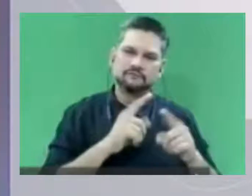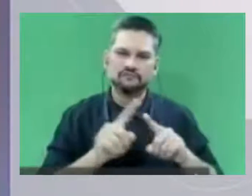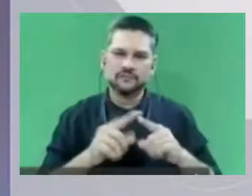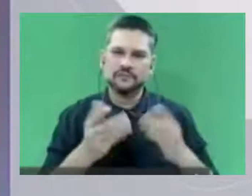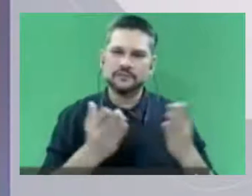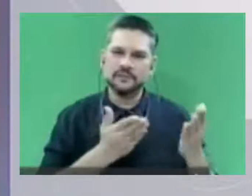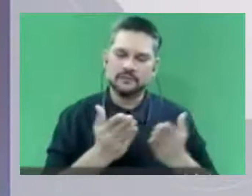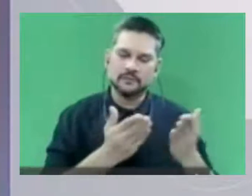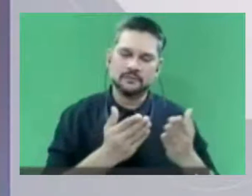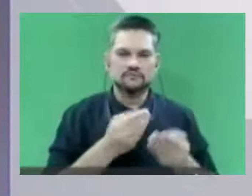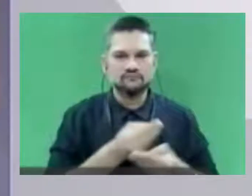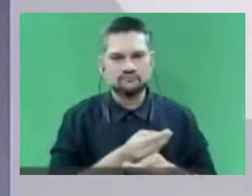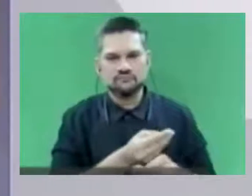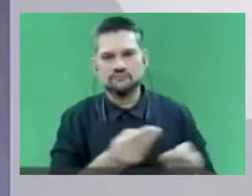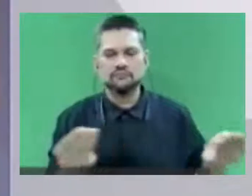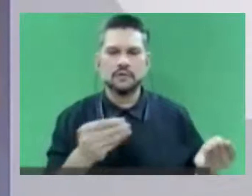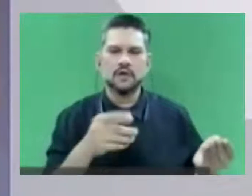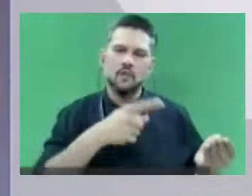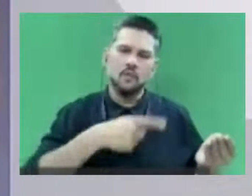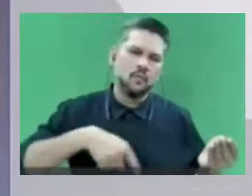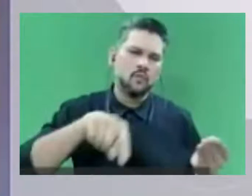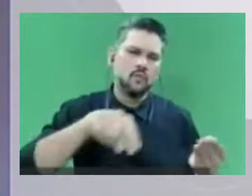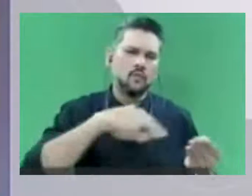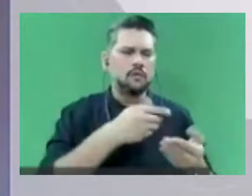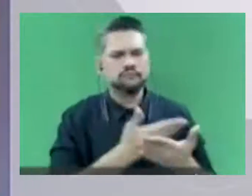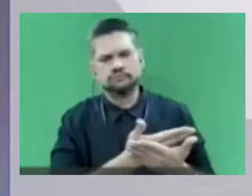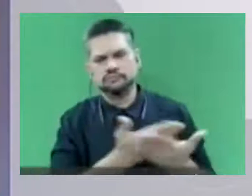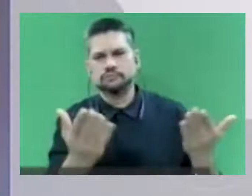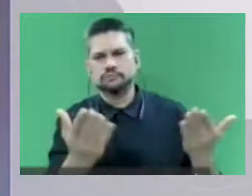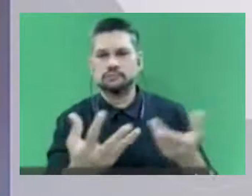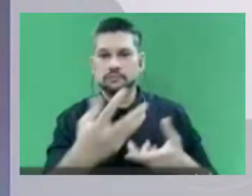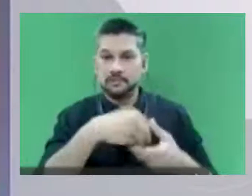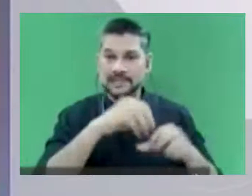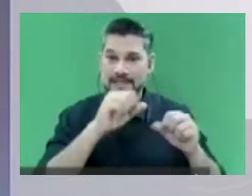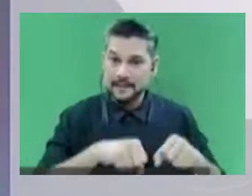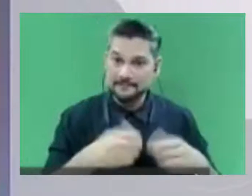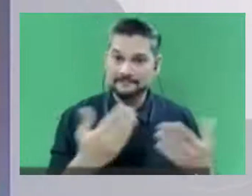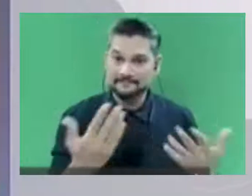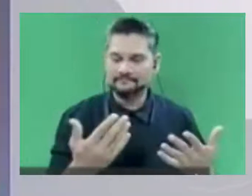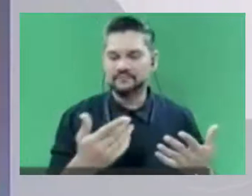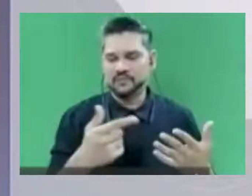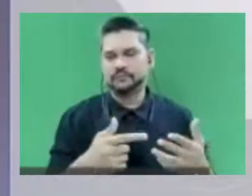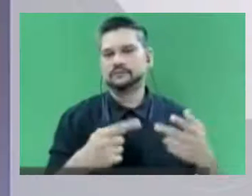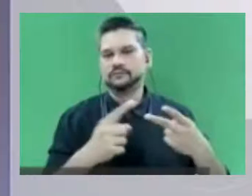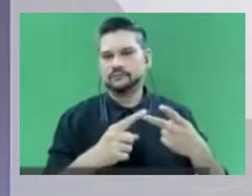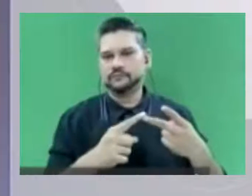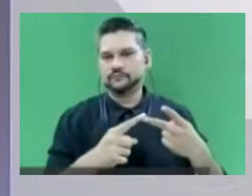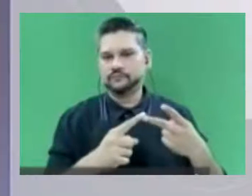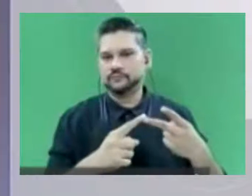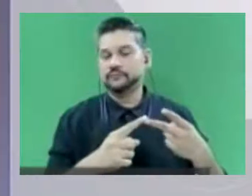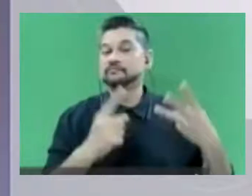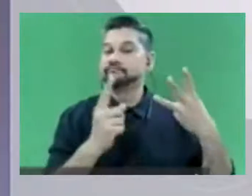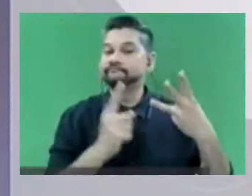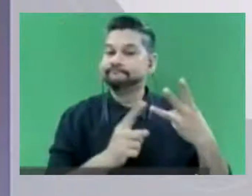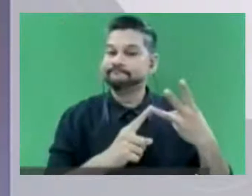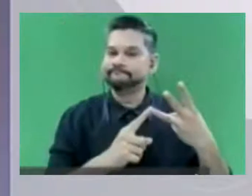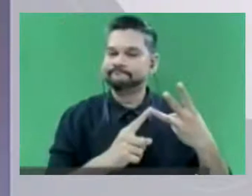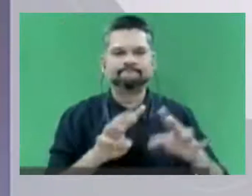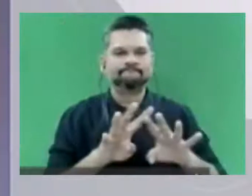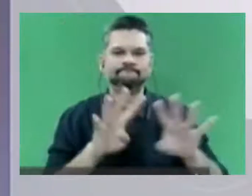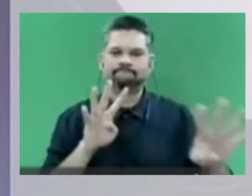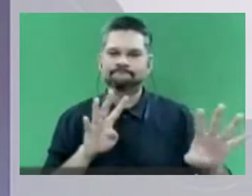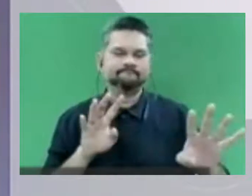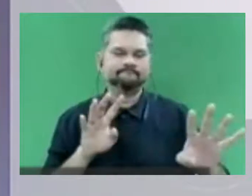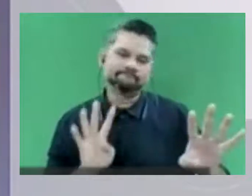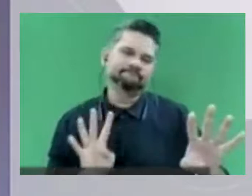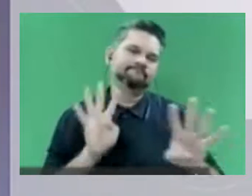constitutional mandate of the all countries. So lastly, I would like to say, nothing about us without us. If